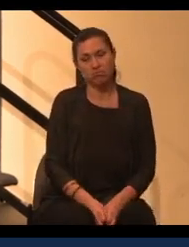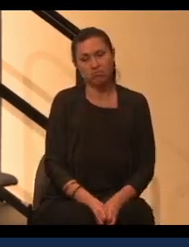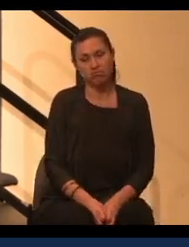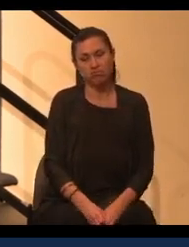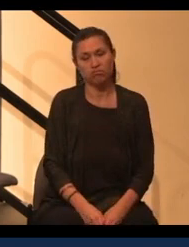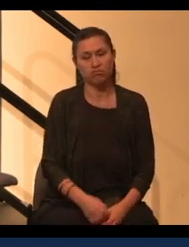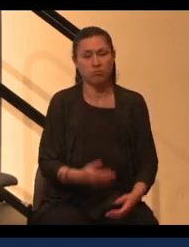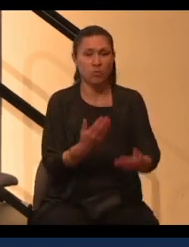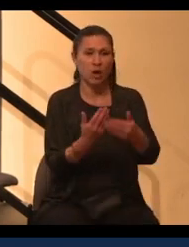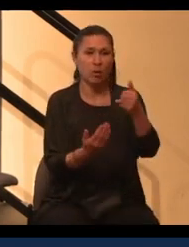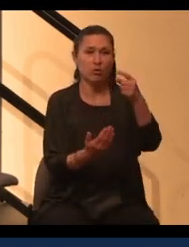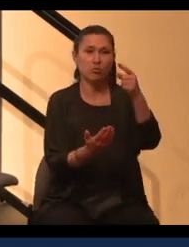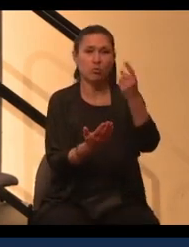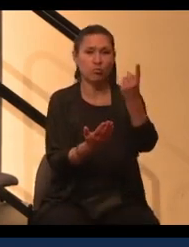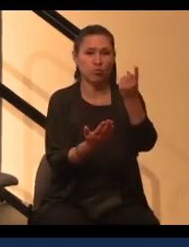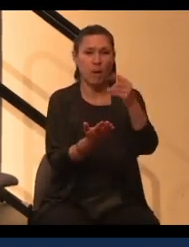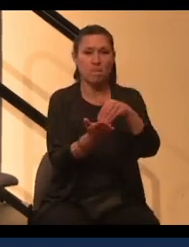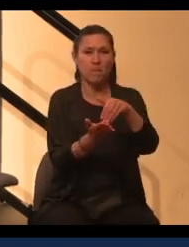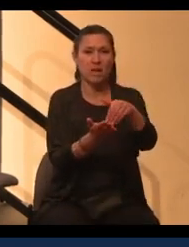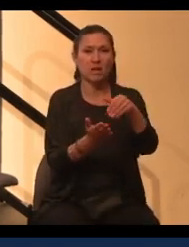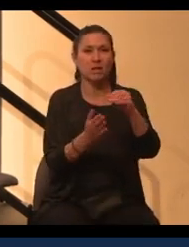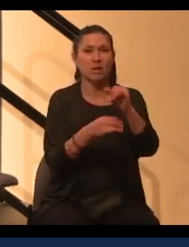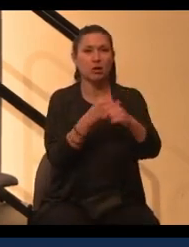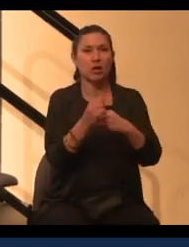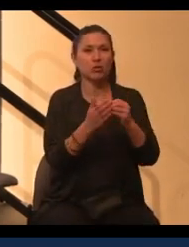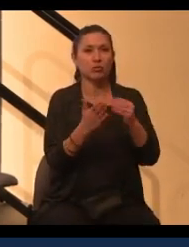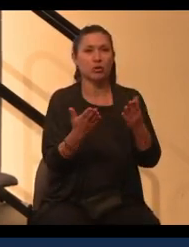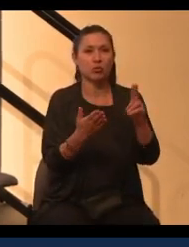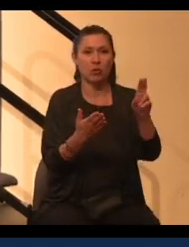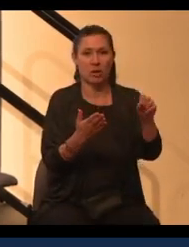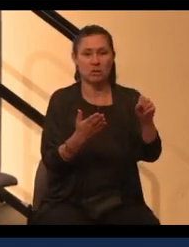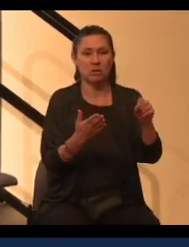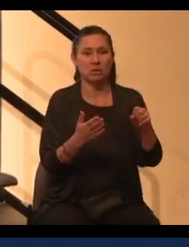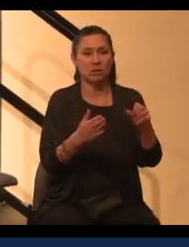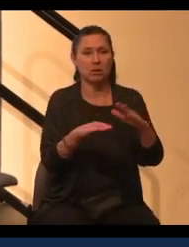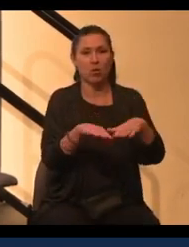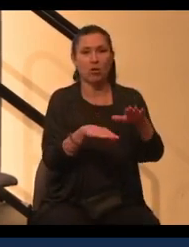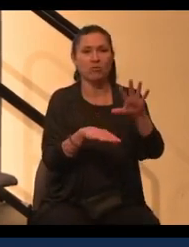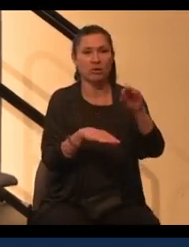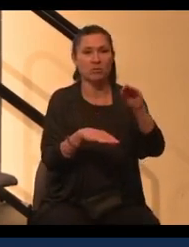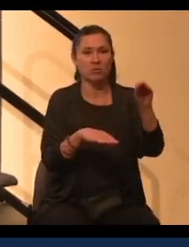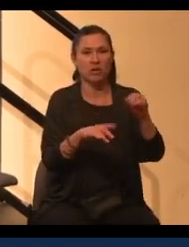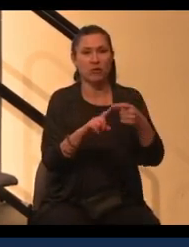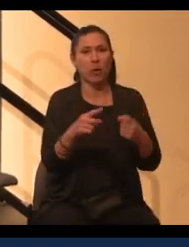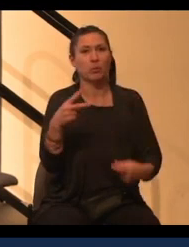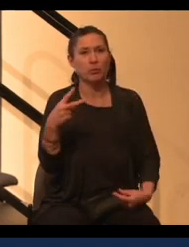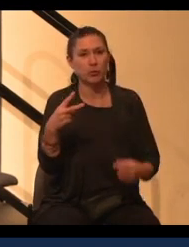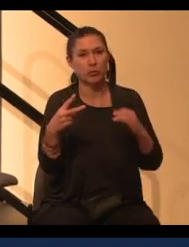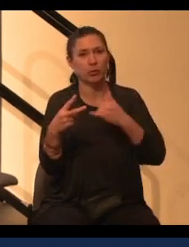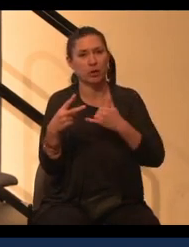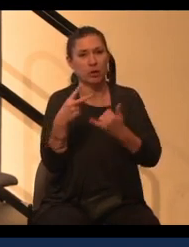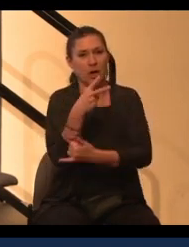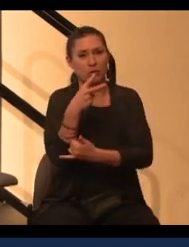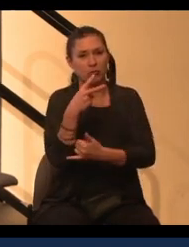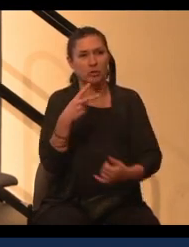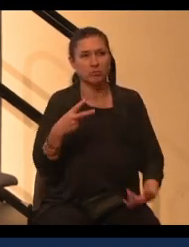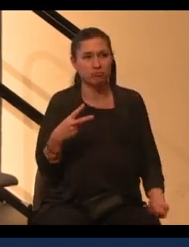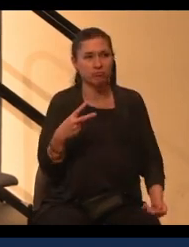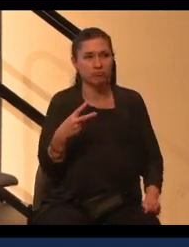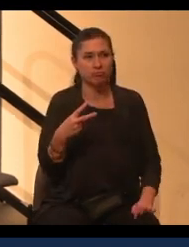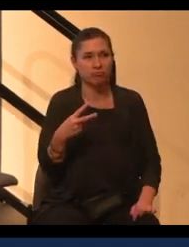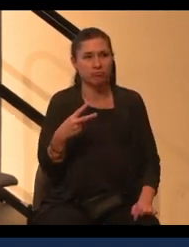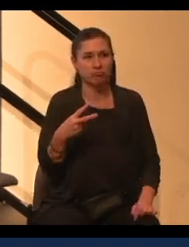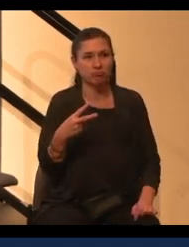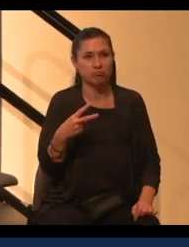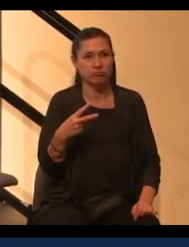1 million international students in the United States, and more than 50% come from 2 countries. And if you look at the